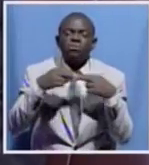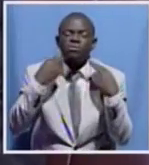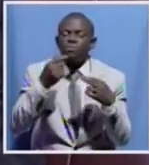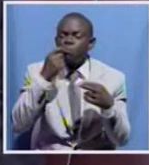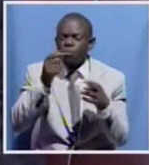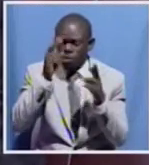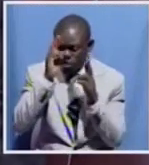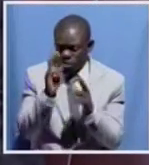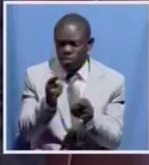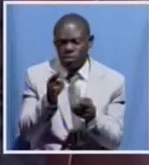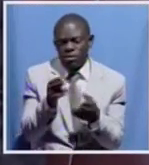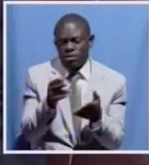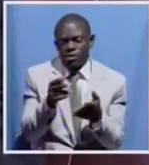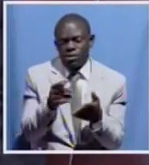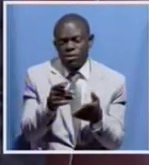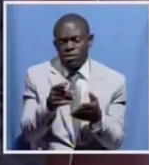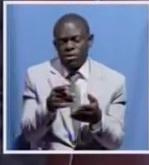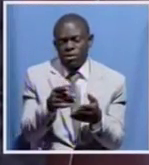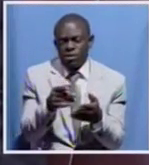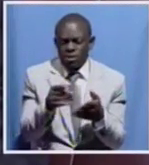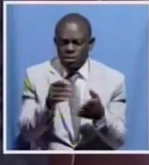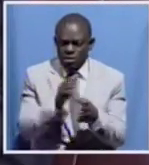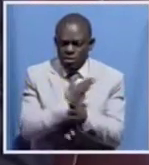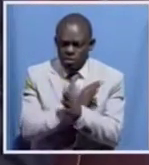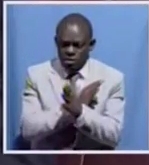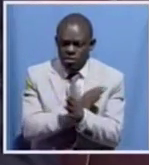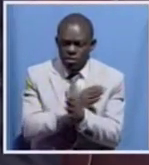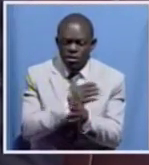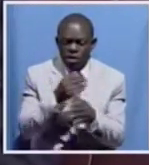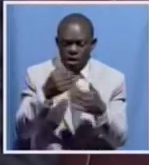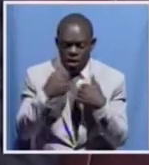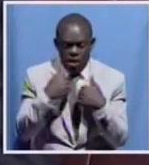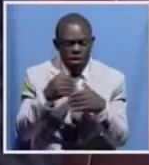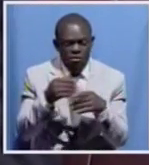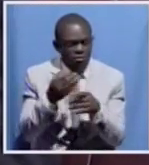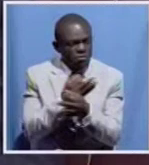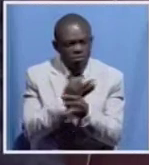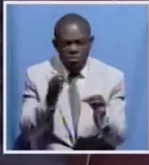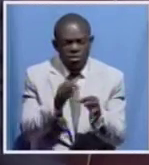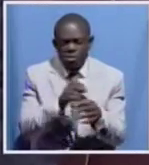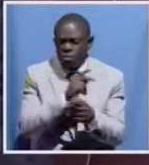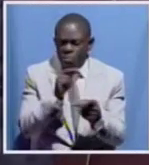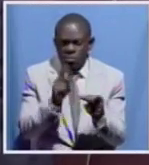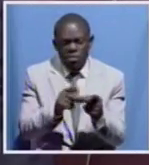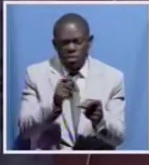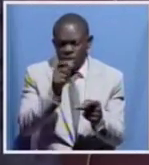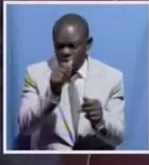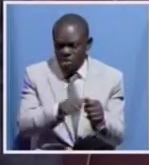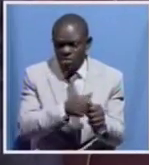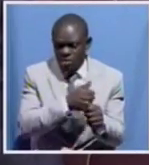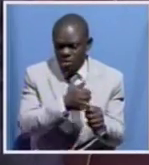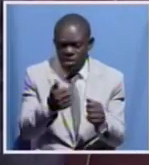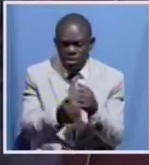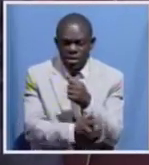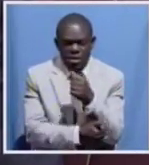norms, just like every other country is. And as a diplomat, I will also speak to the Vienna Convention, which means